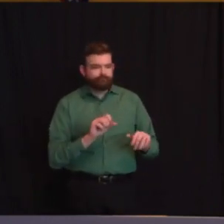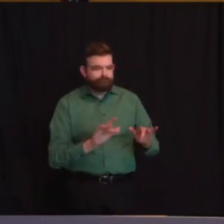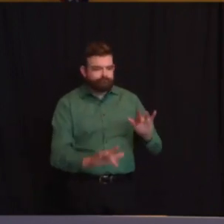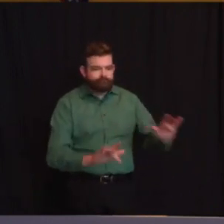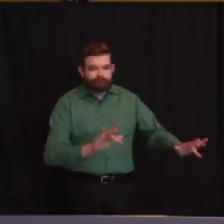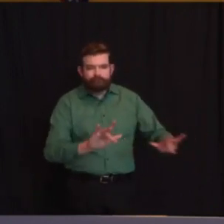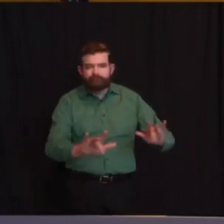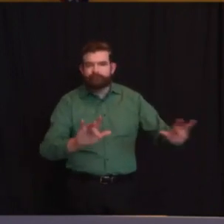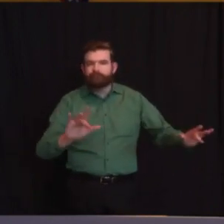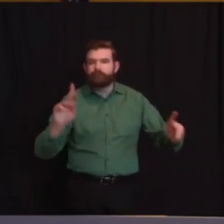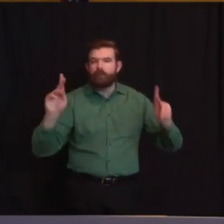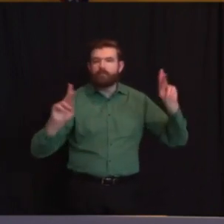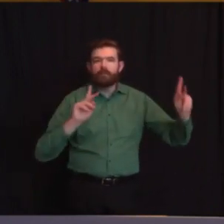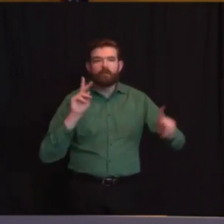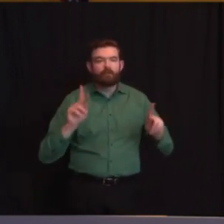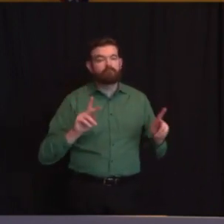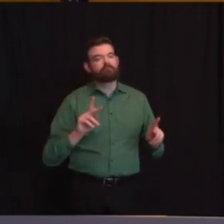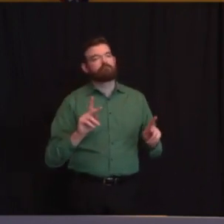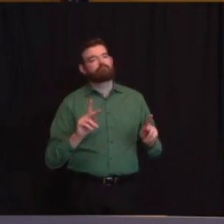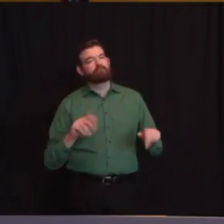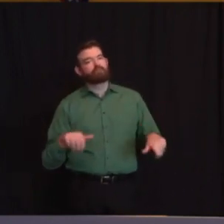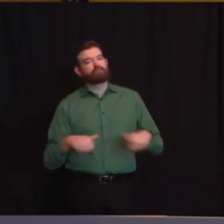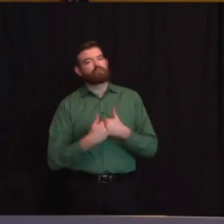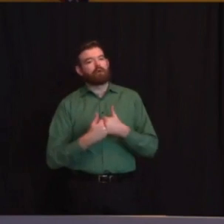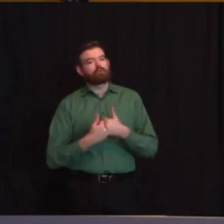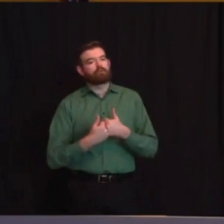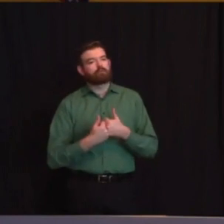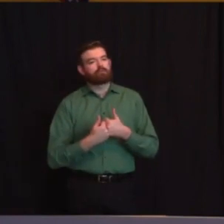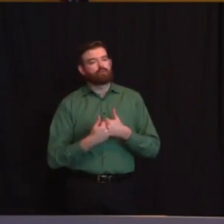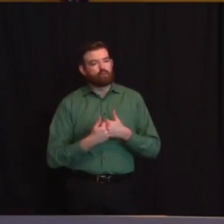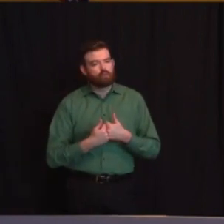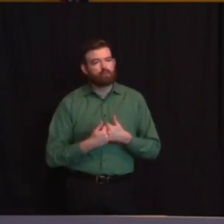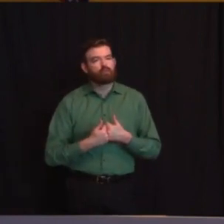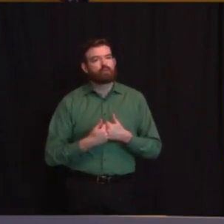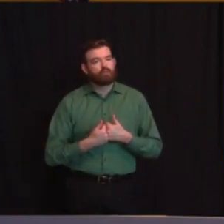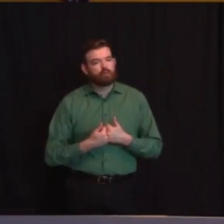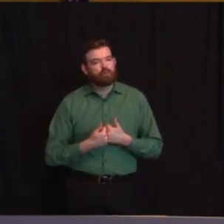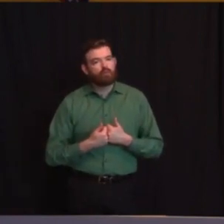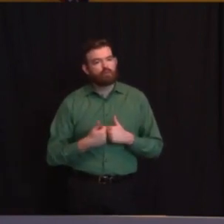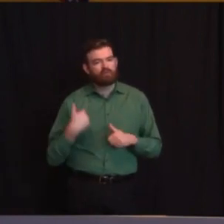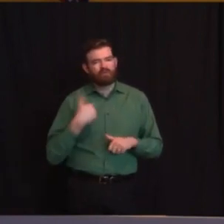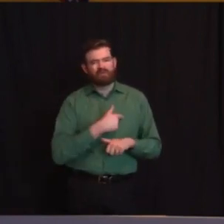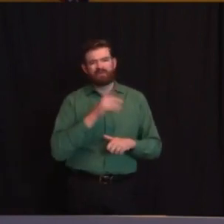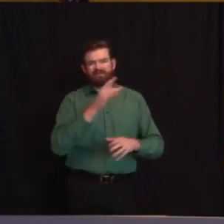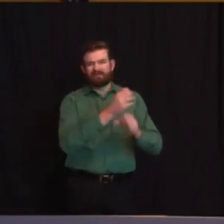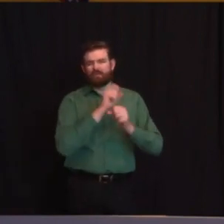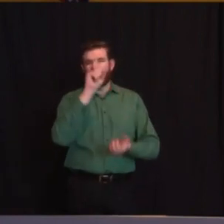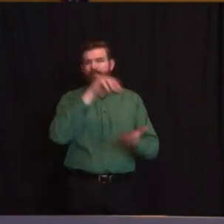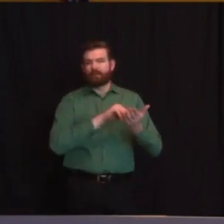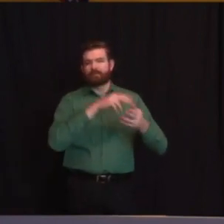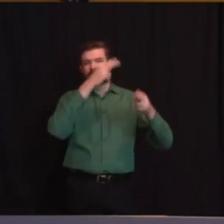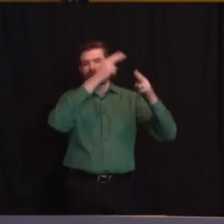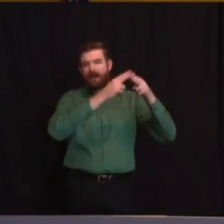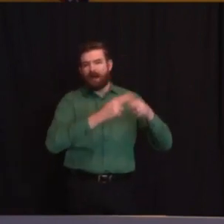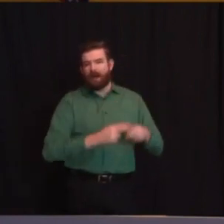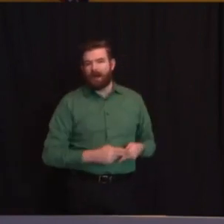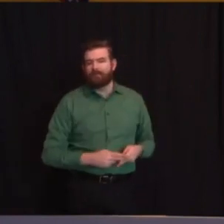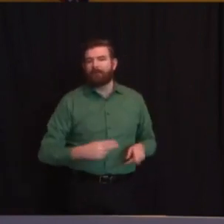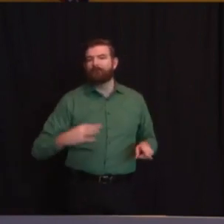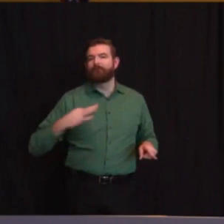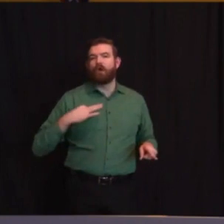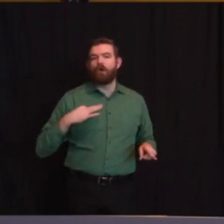working on. We have sent over 1,000 names from our volunteer portal to the nursing